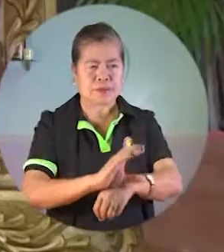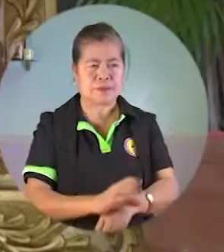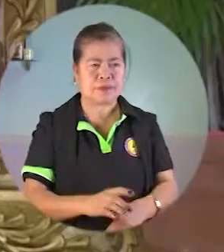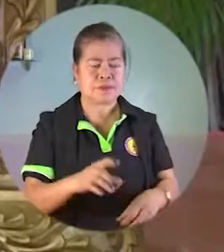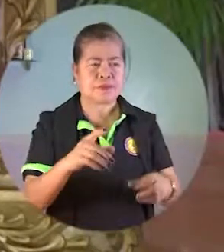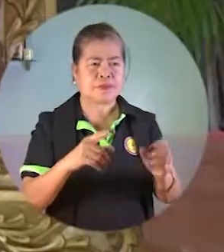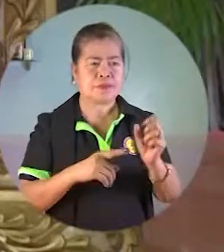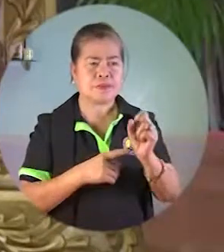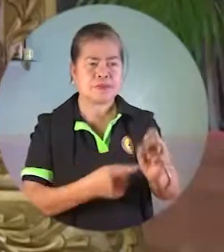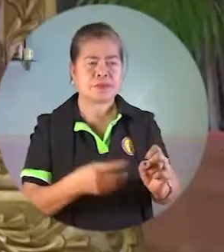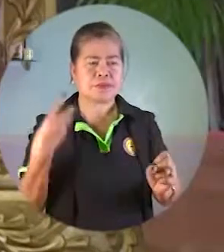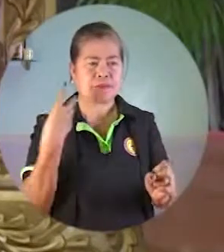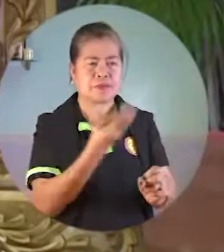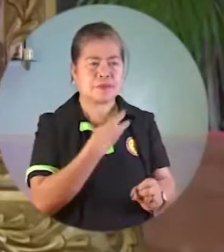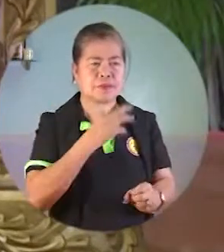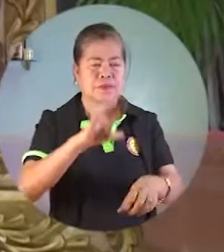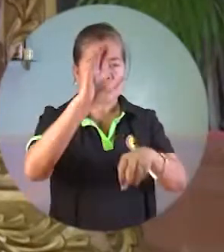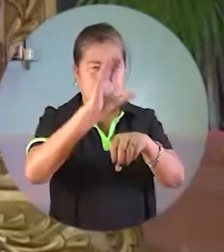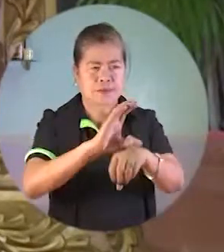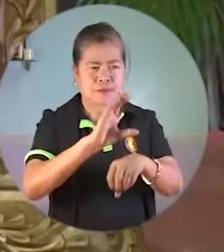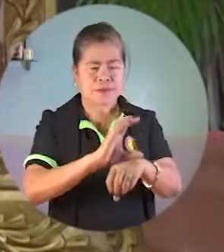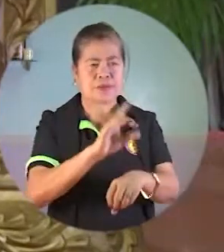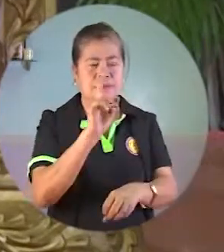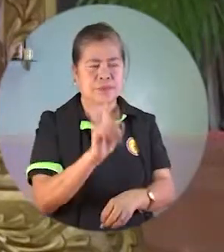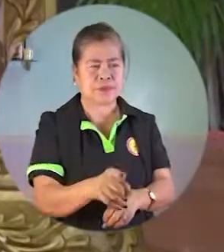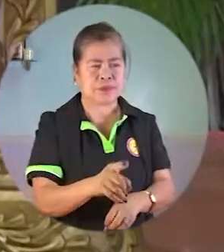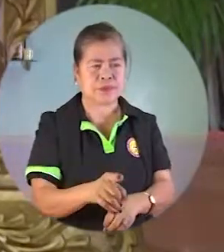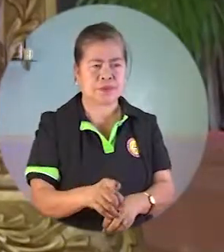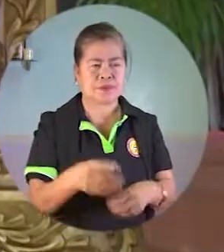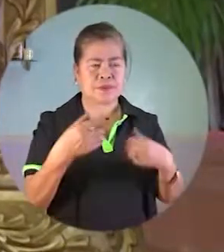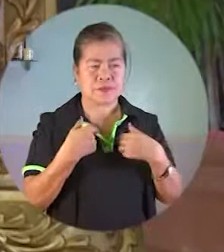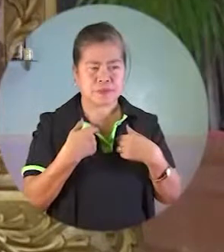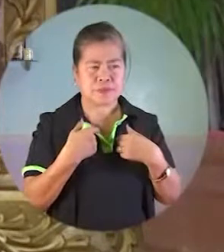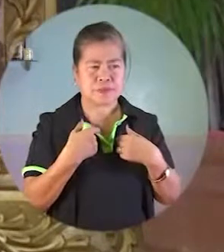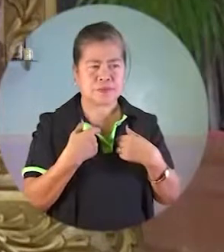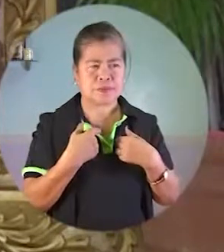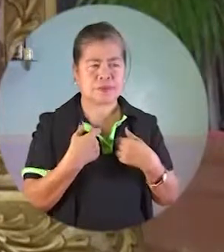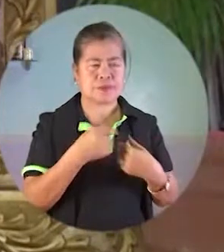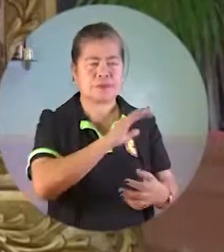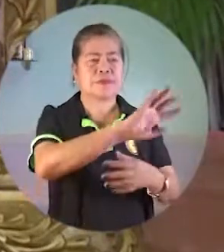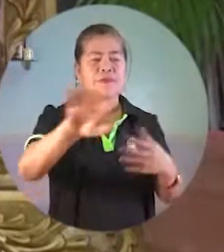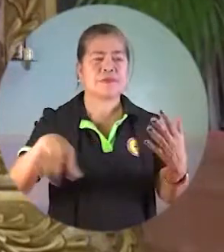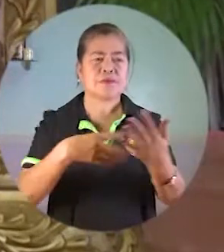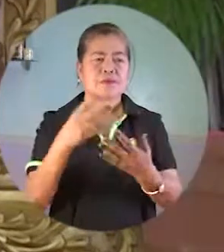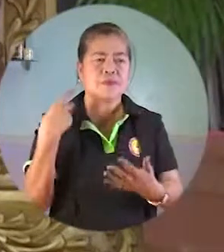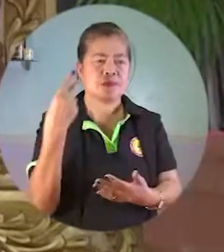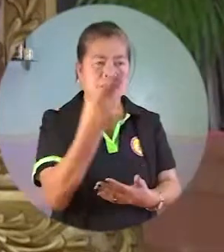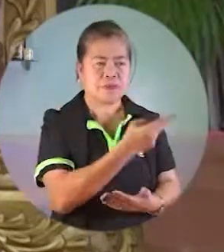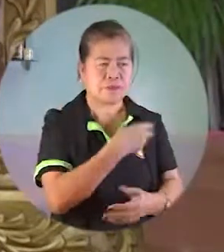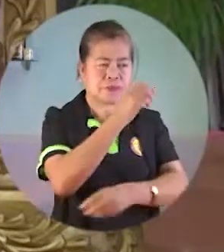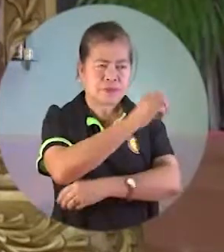And since we are the Church, you, me, all of